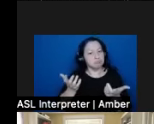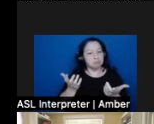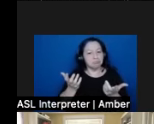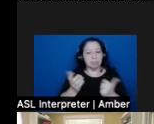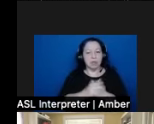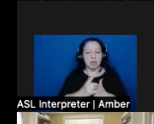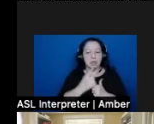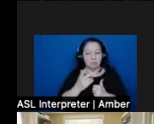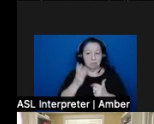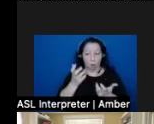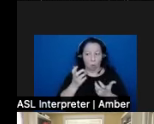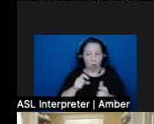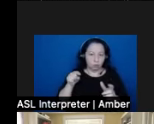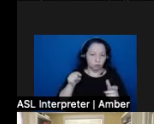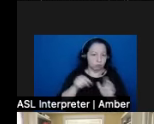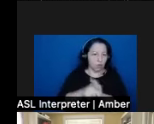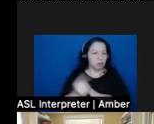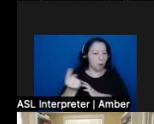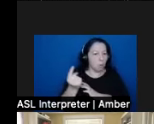threats of homicide, those kinds of things.